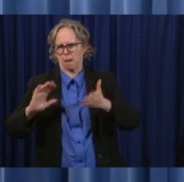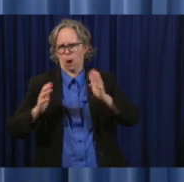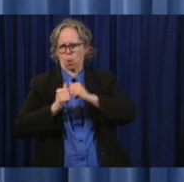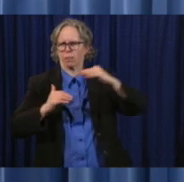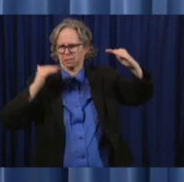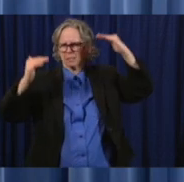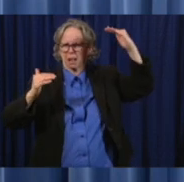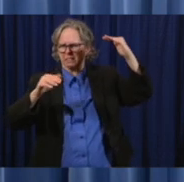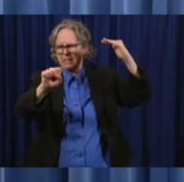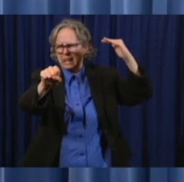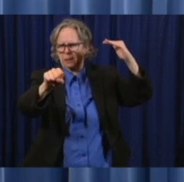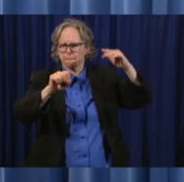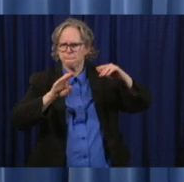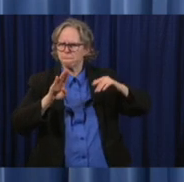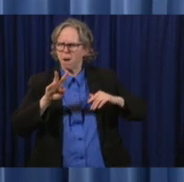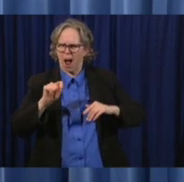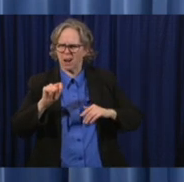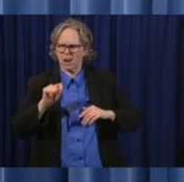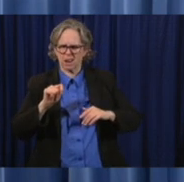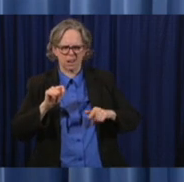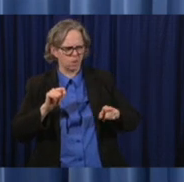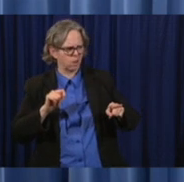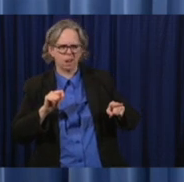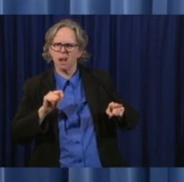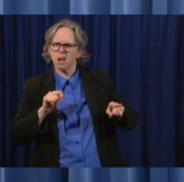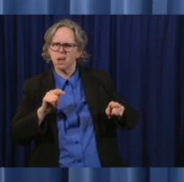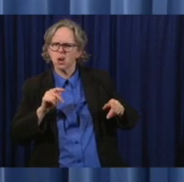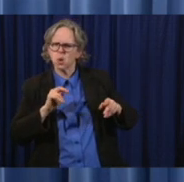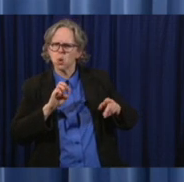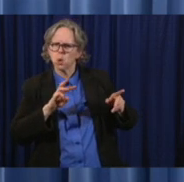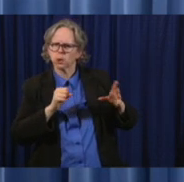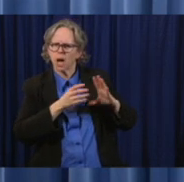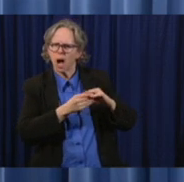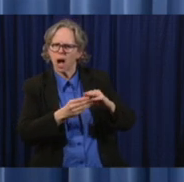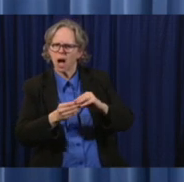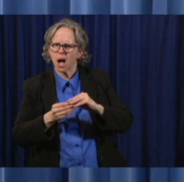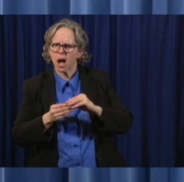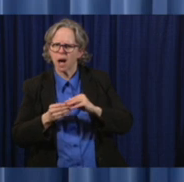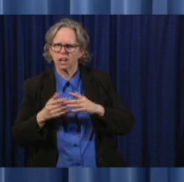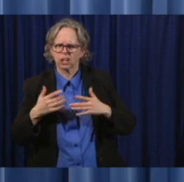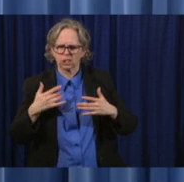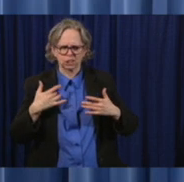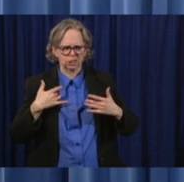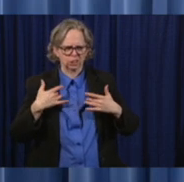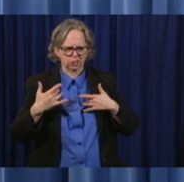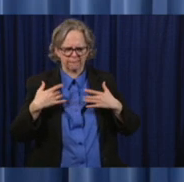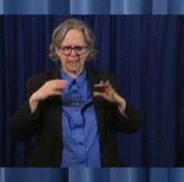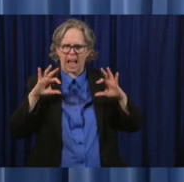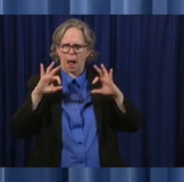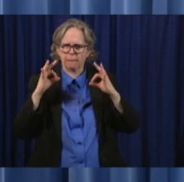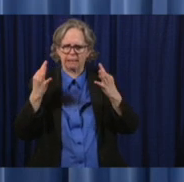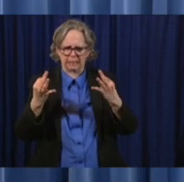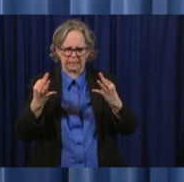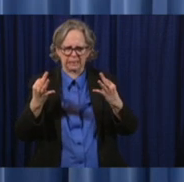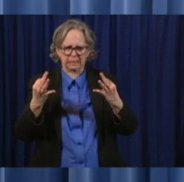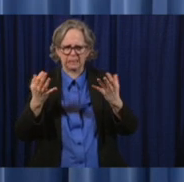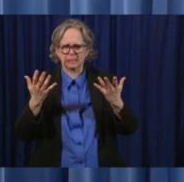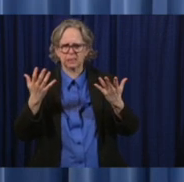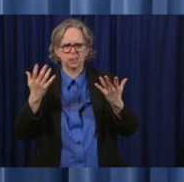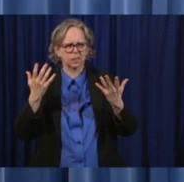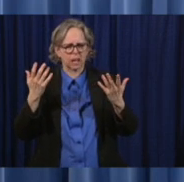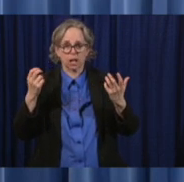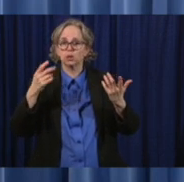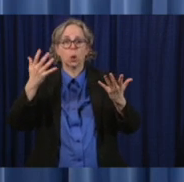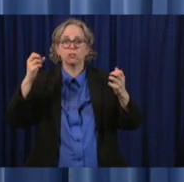concern always with childcare is that you're mixing a bunch of families and these kids. Social distancing is pretty hard